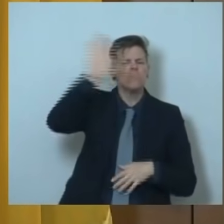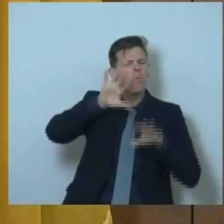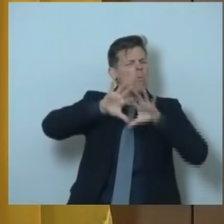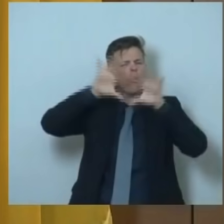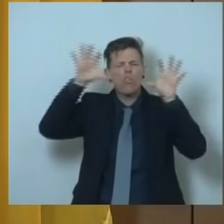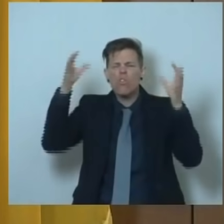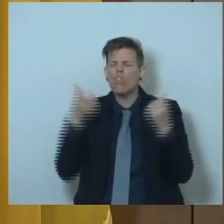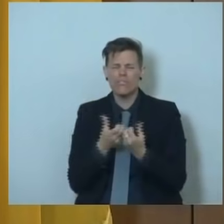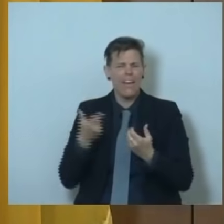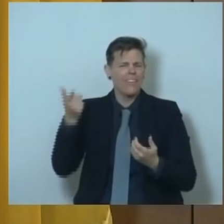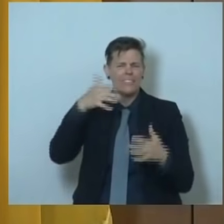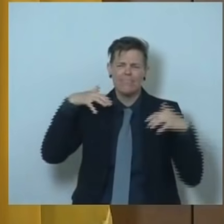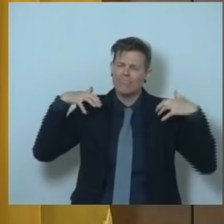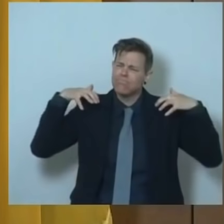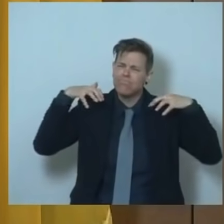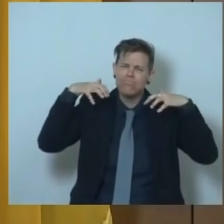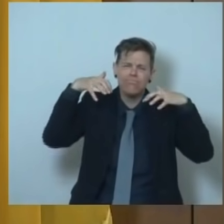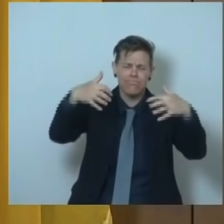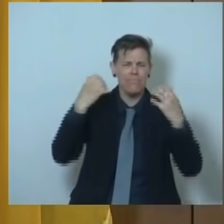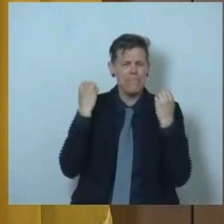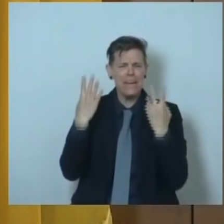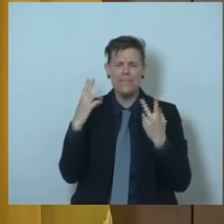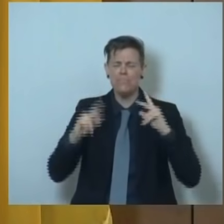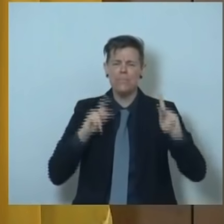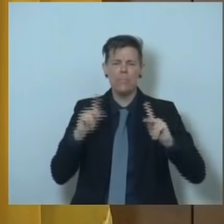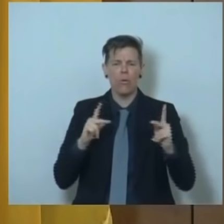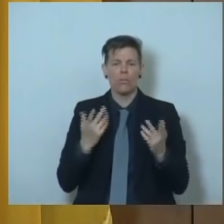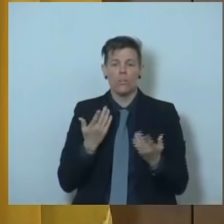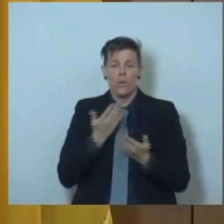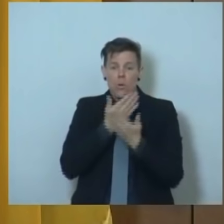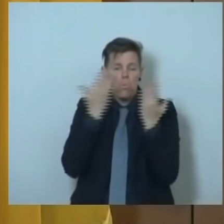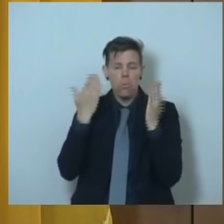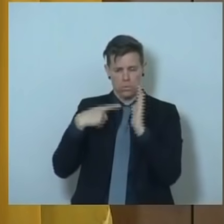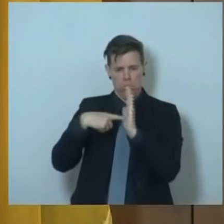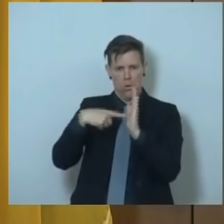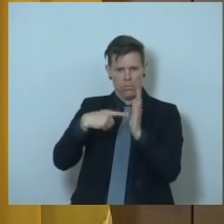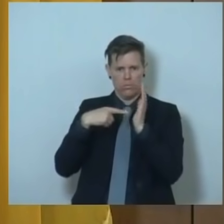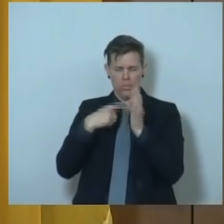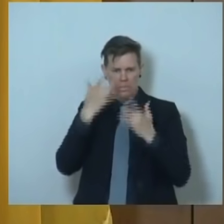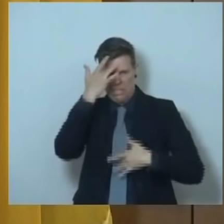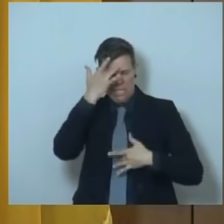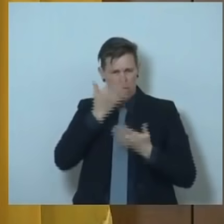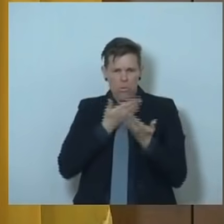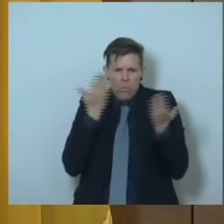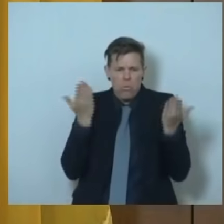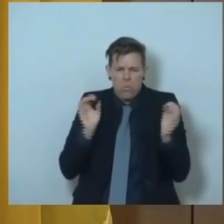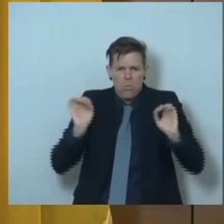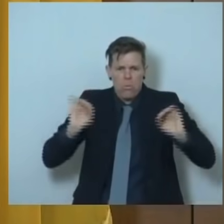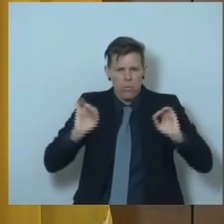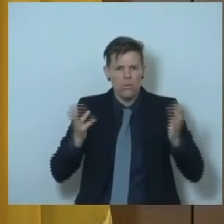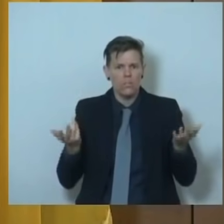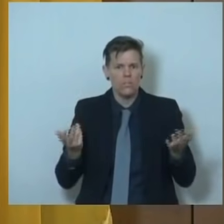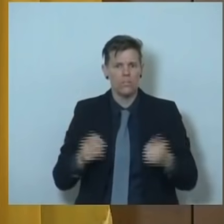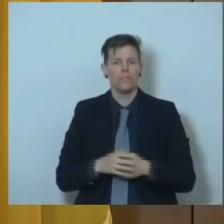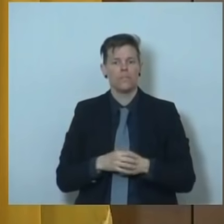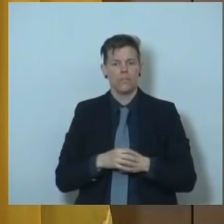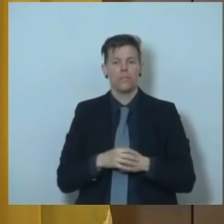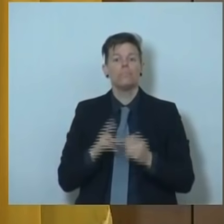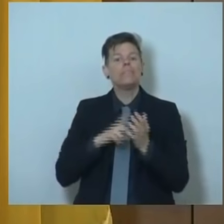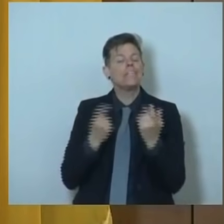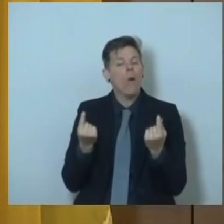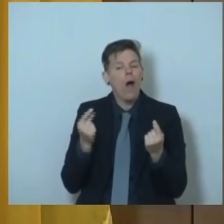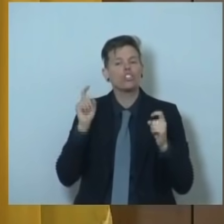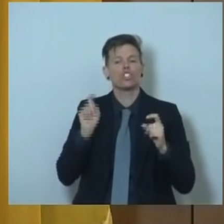a ton of individuals who are asymptomatic. So you have to expand your testing. They're only testing 1 or